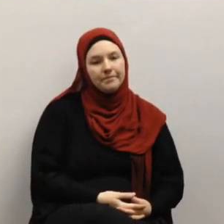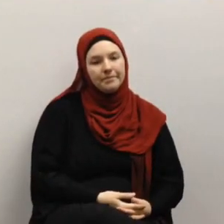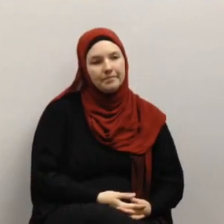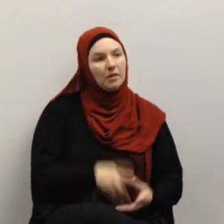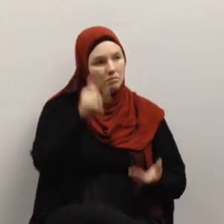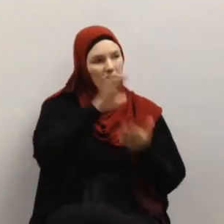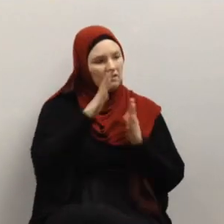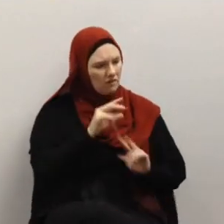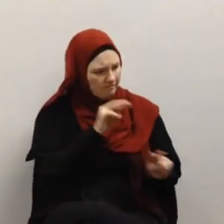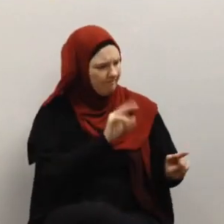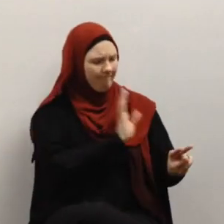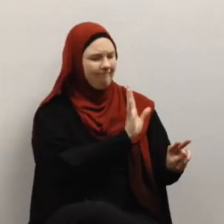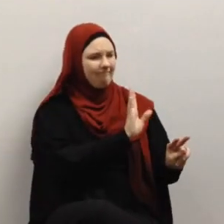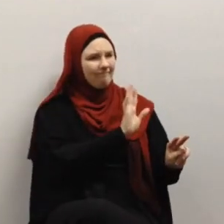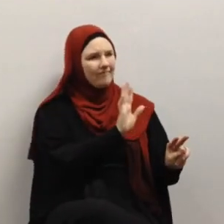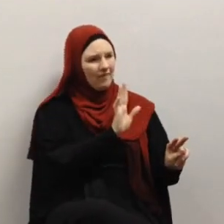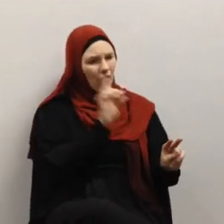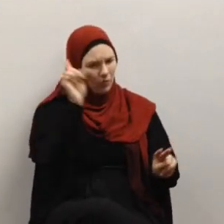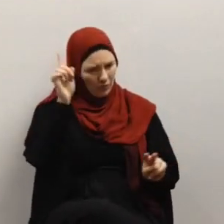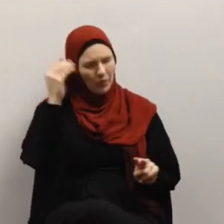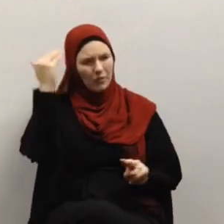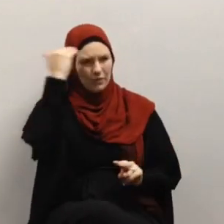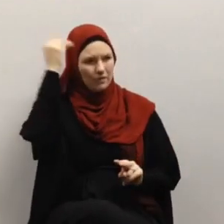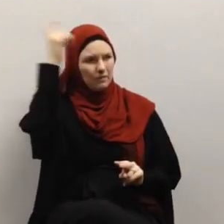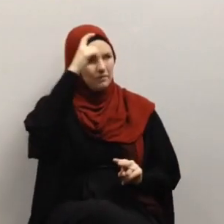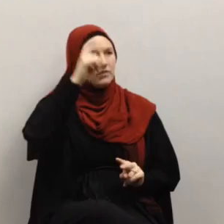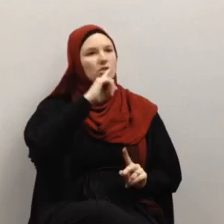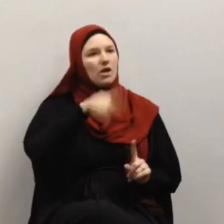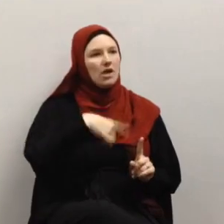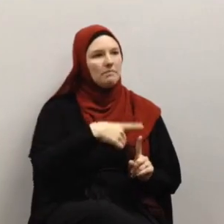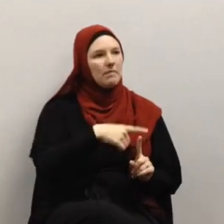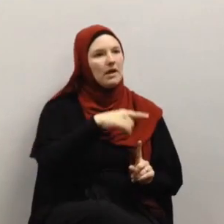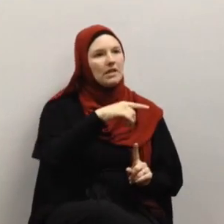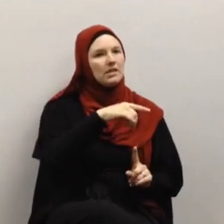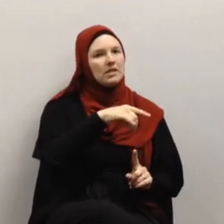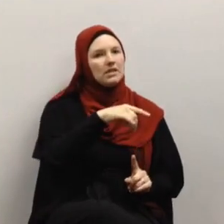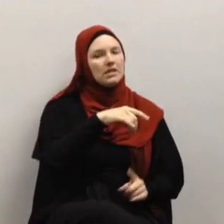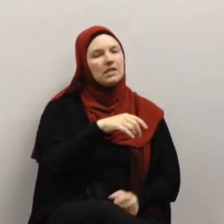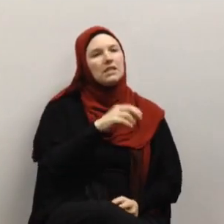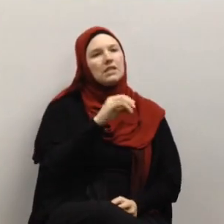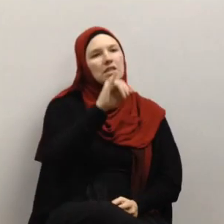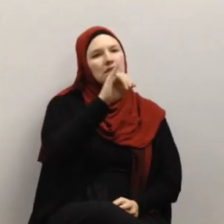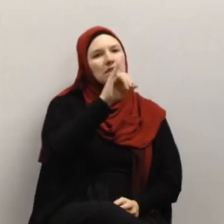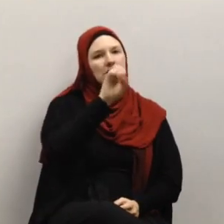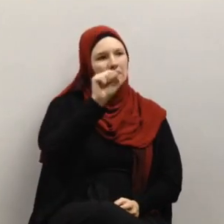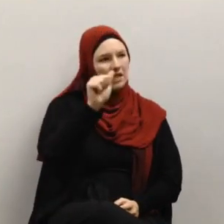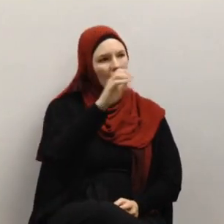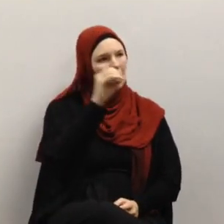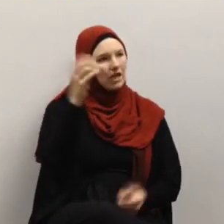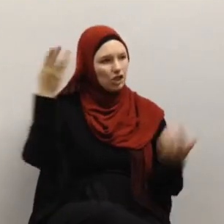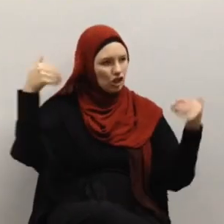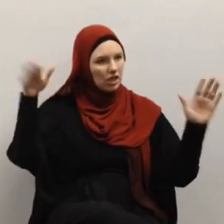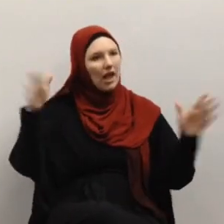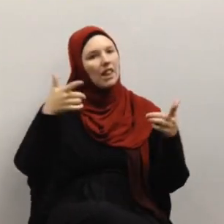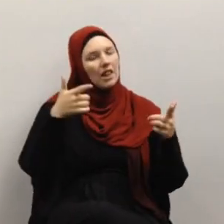Here, talk about Isa and the Injil, and here it says, let the people of the Injil judge by that which Allah has sent